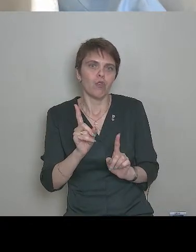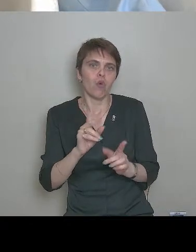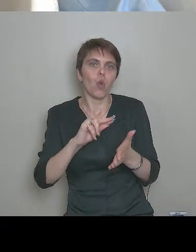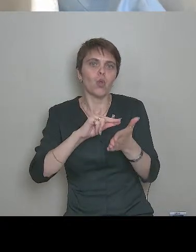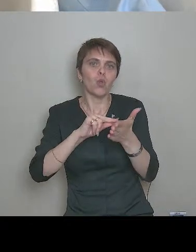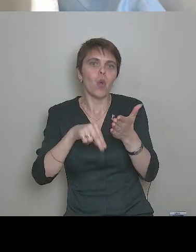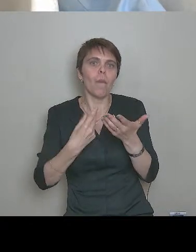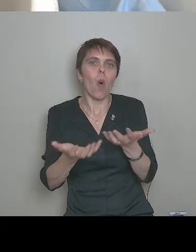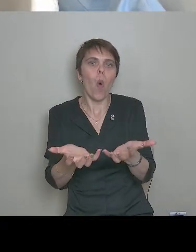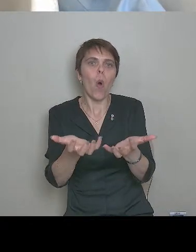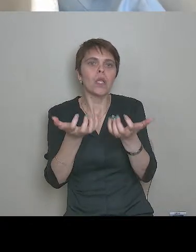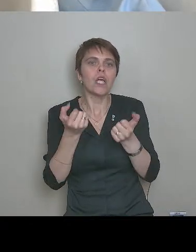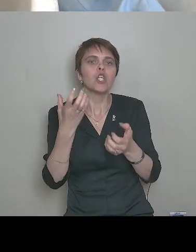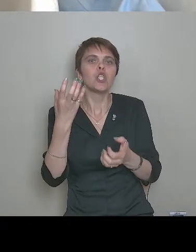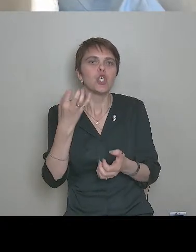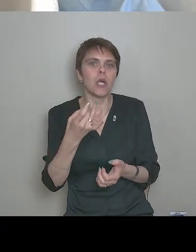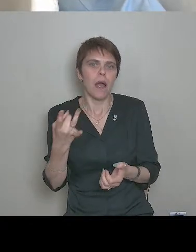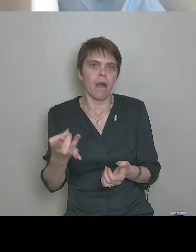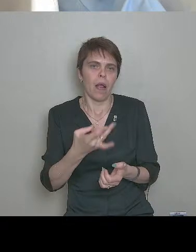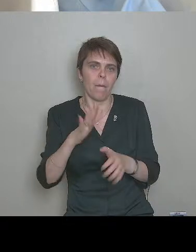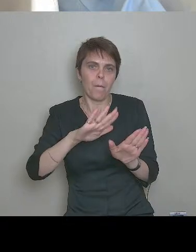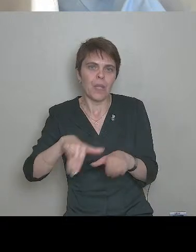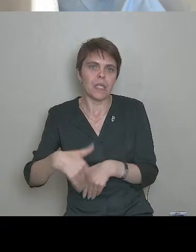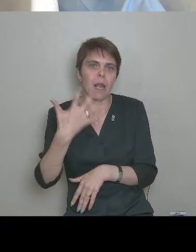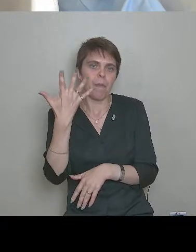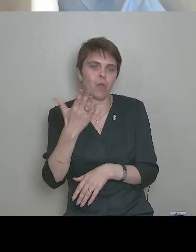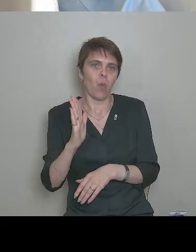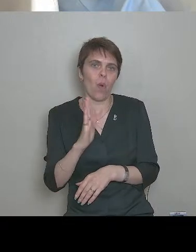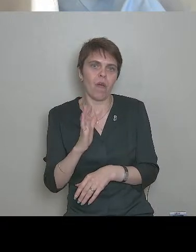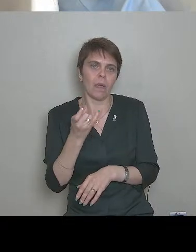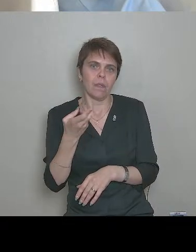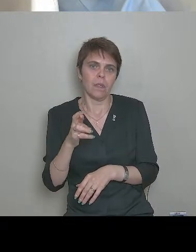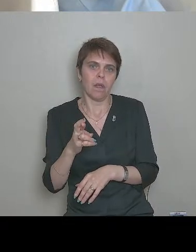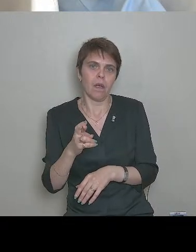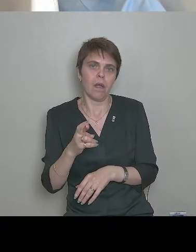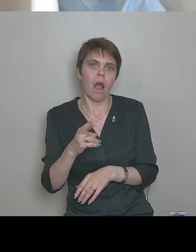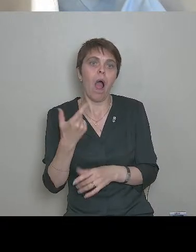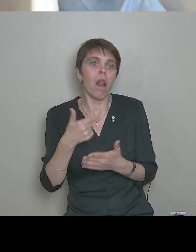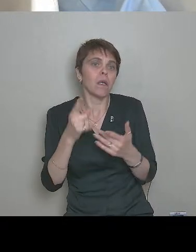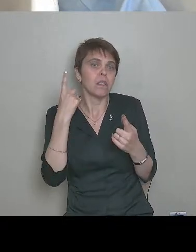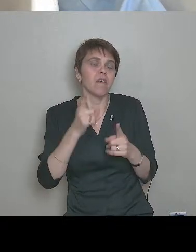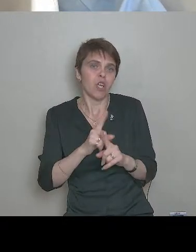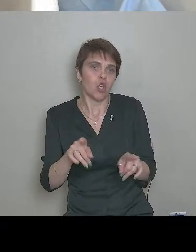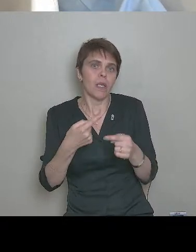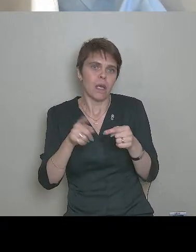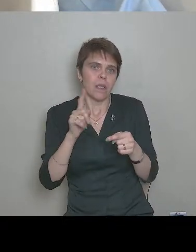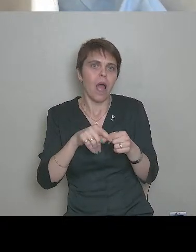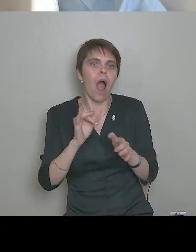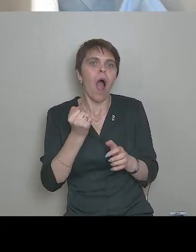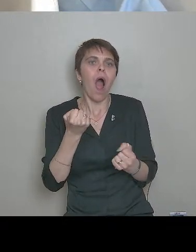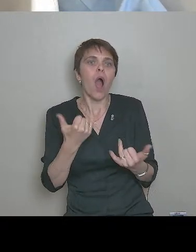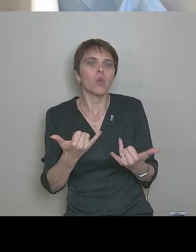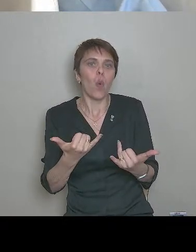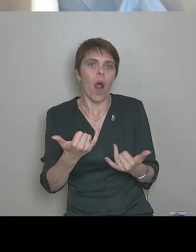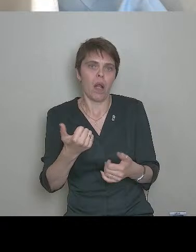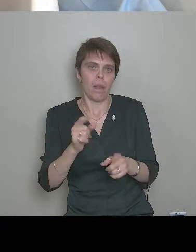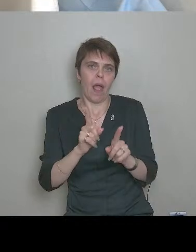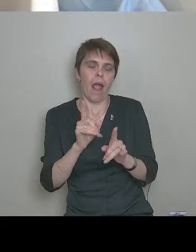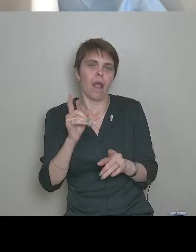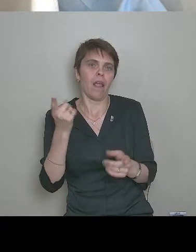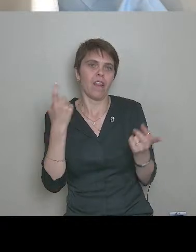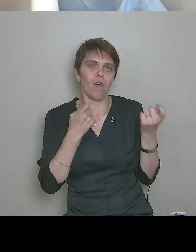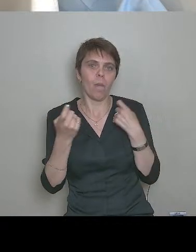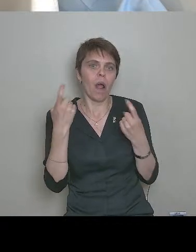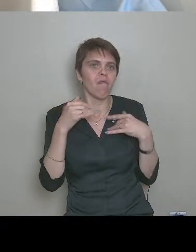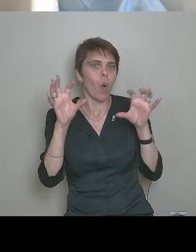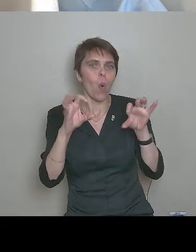of the CSC that they will have to obtain this reference after the 5th of September. But this should be a